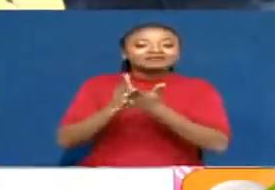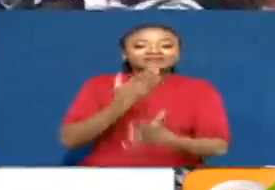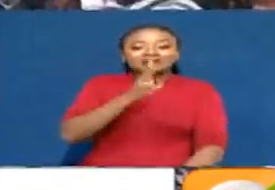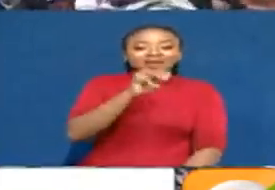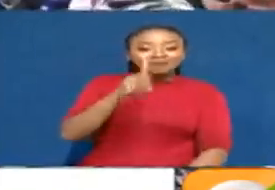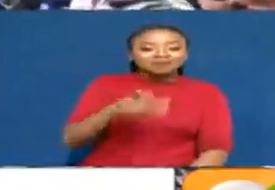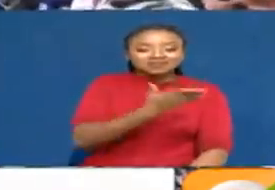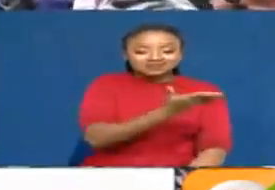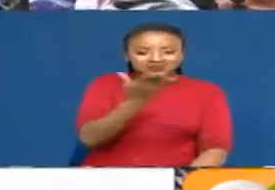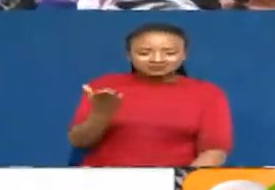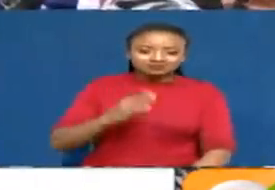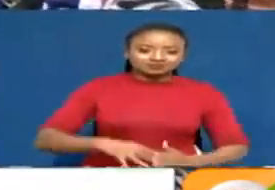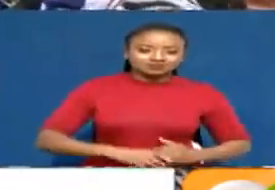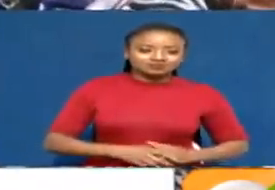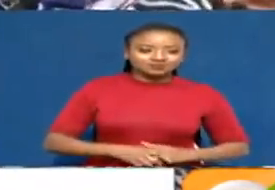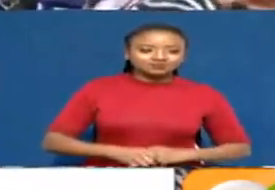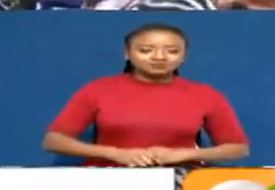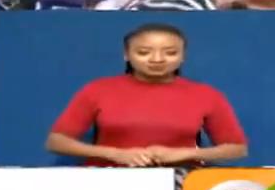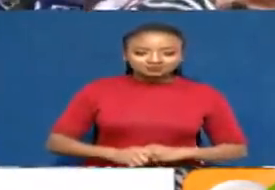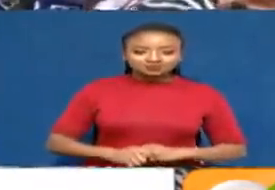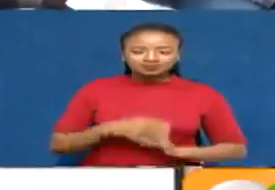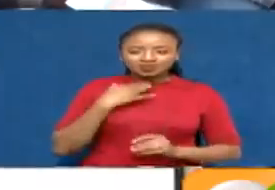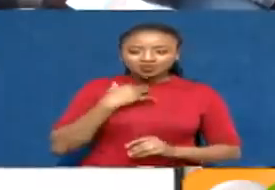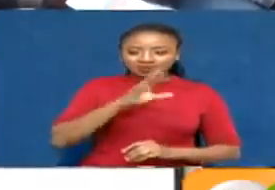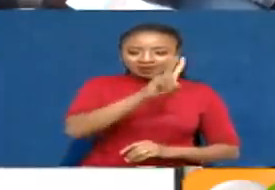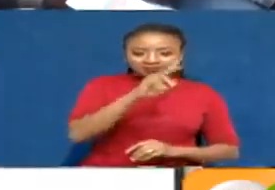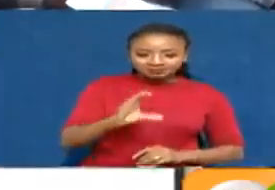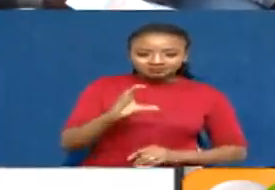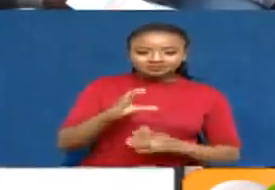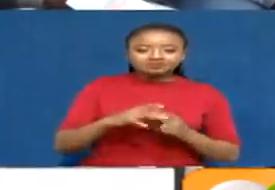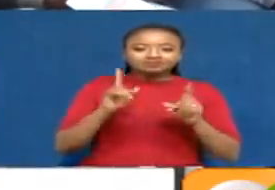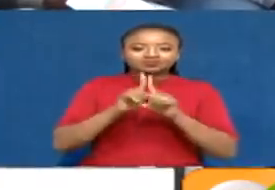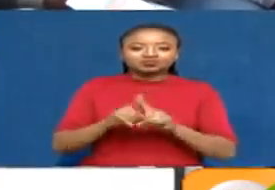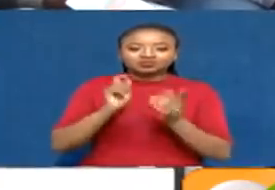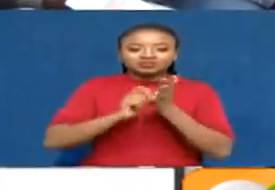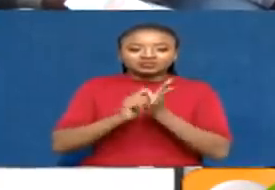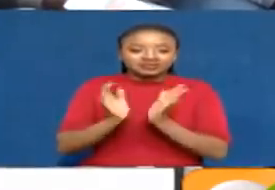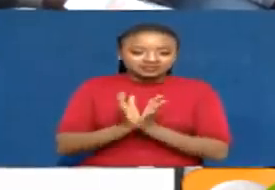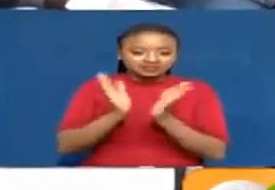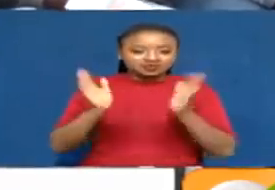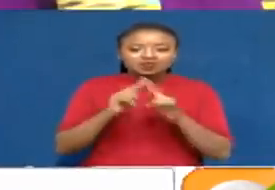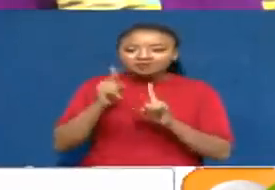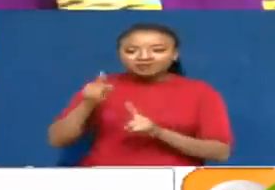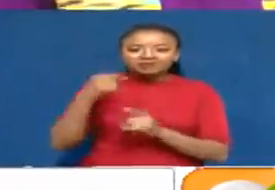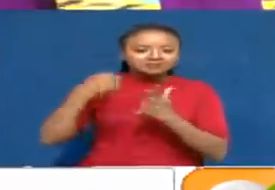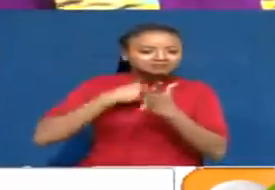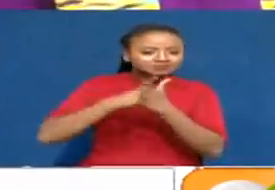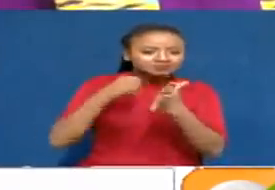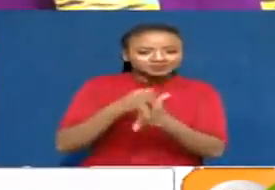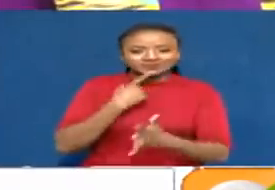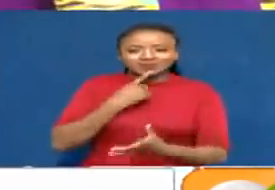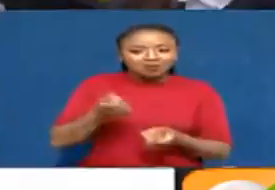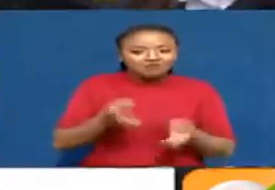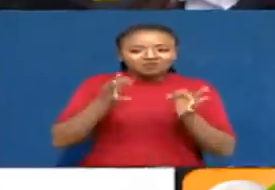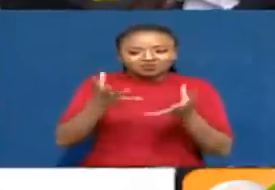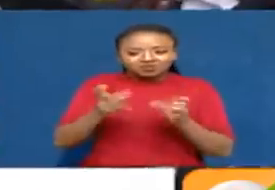MPs have been baying for the oust of the party secretary general and the vice chairperson. This as they pushed for election of substantive party officials to take charge